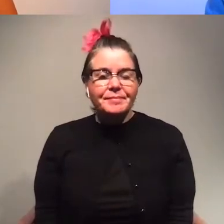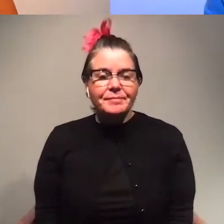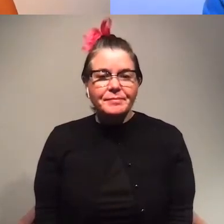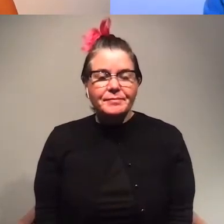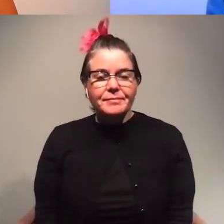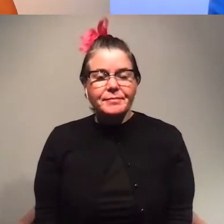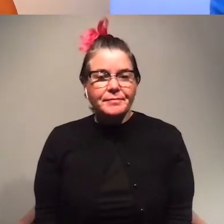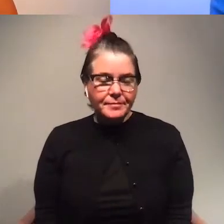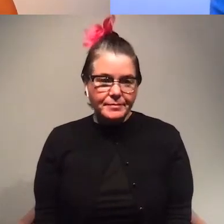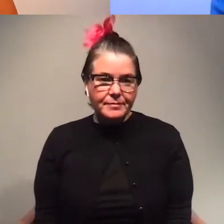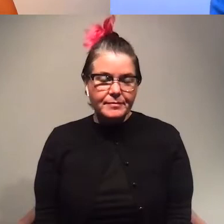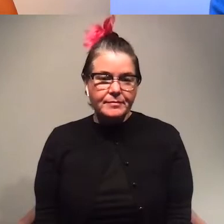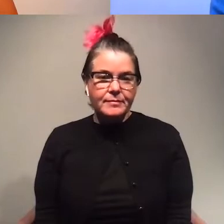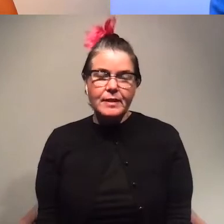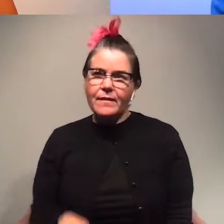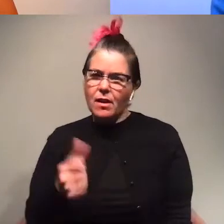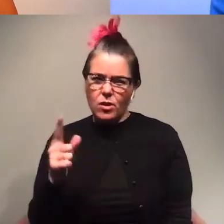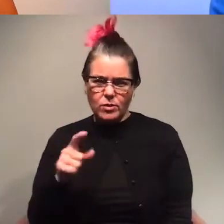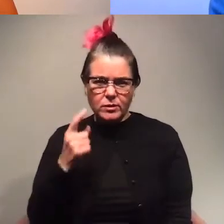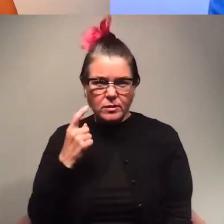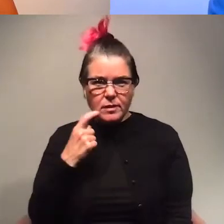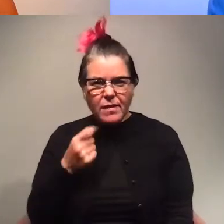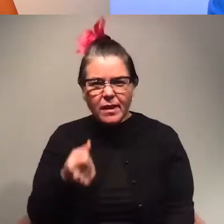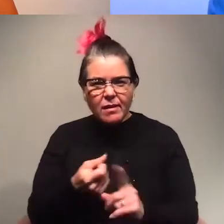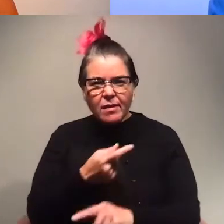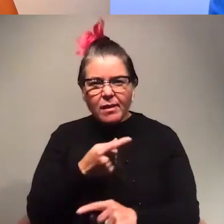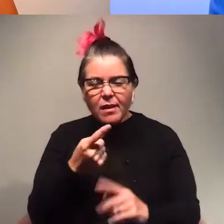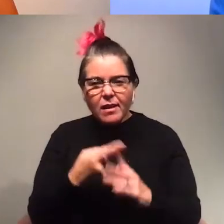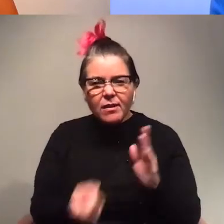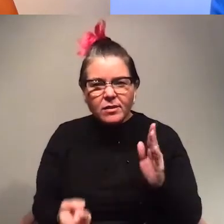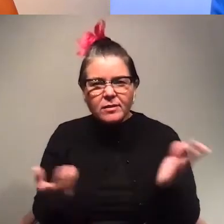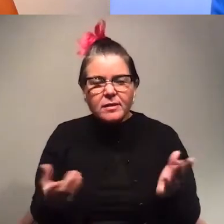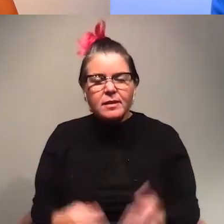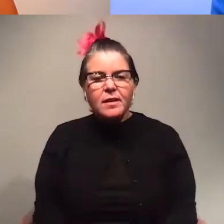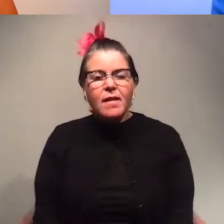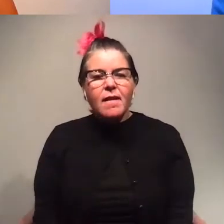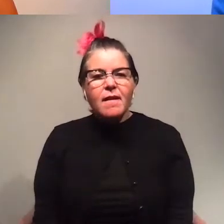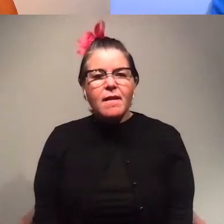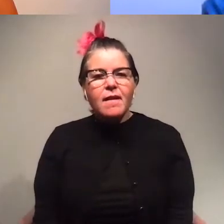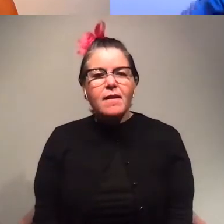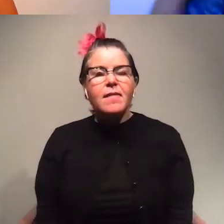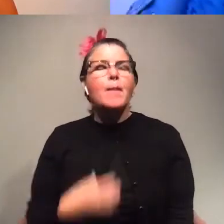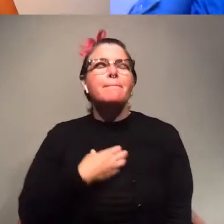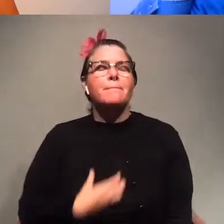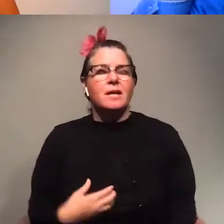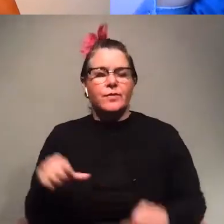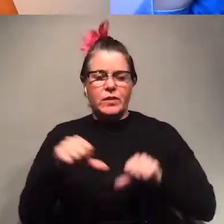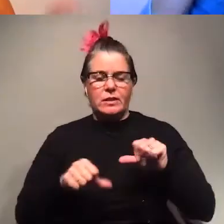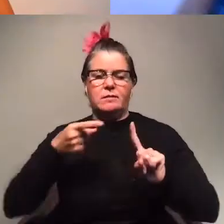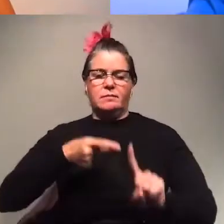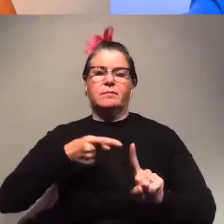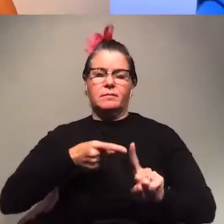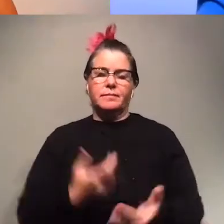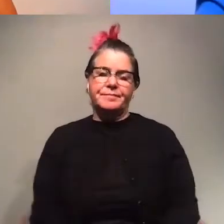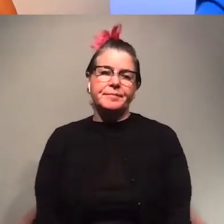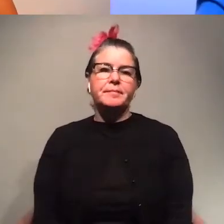But there was another question in there. I think I got lost in the sauce about just a passion for science, I guess. Mm-hmm.